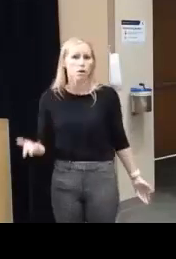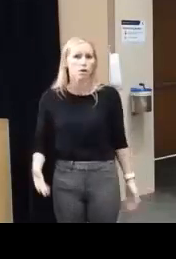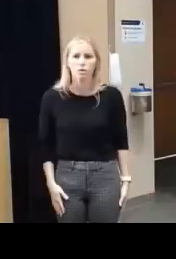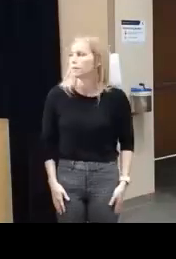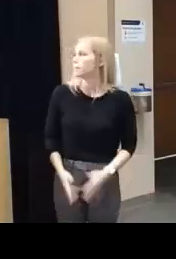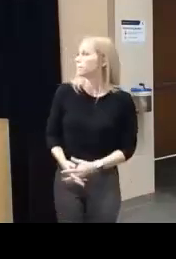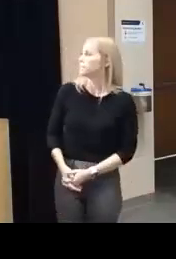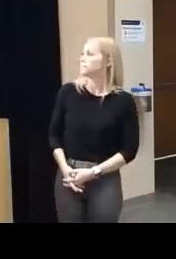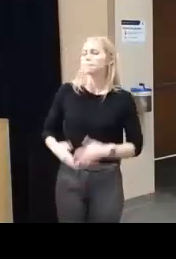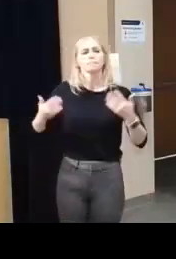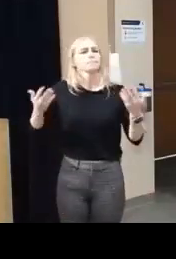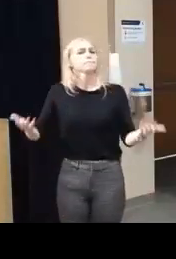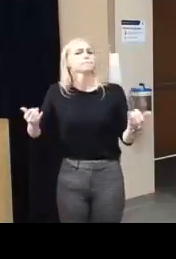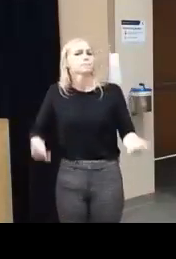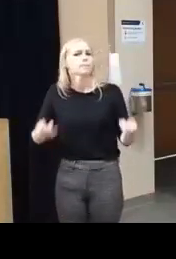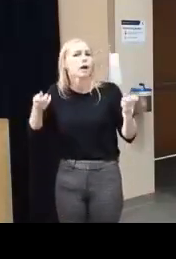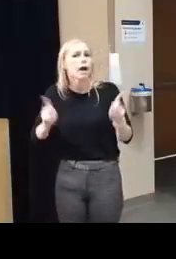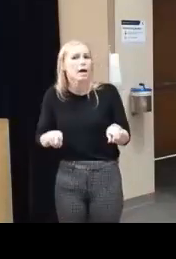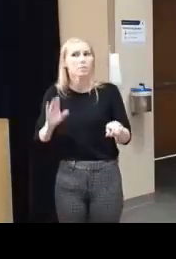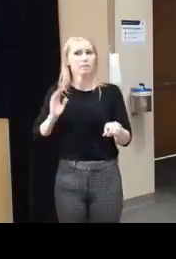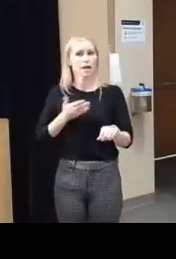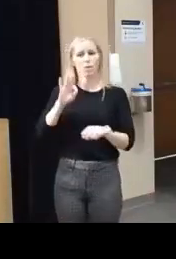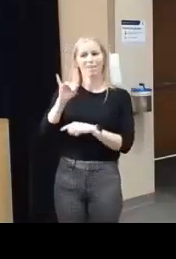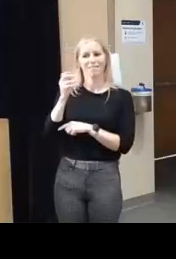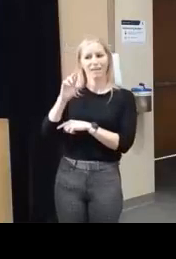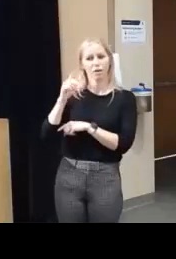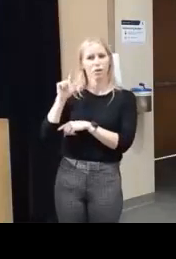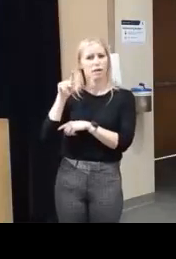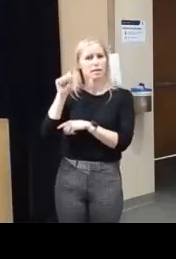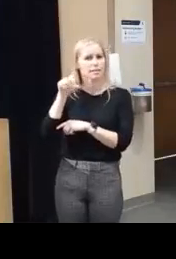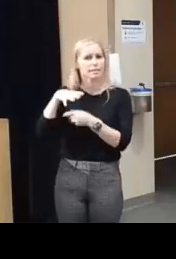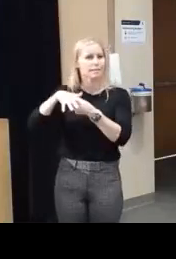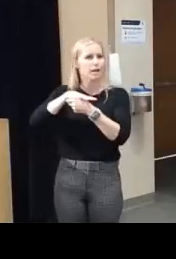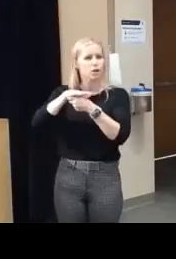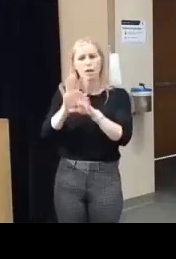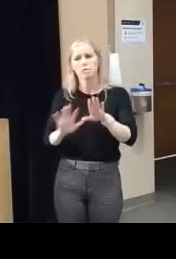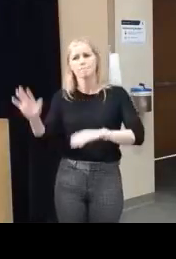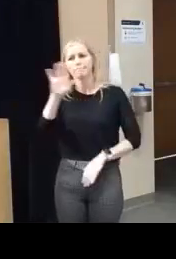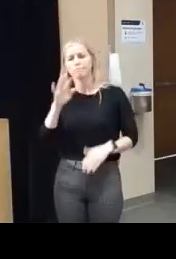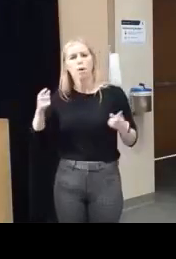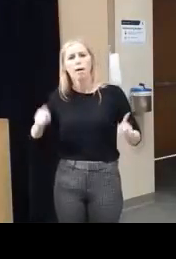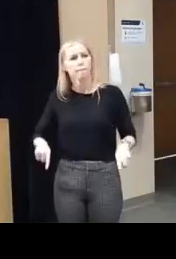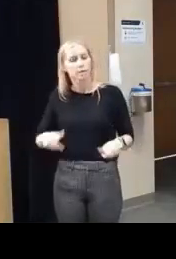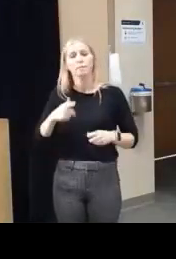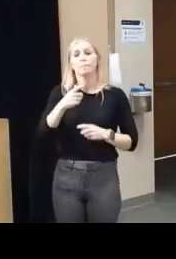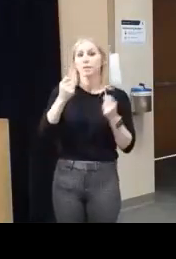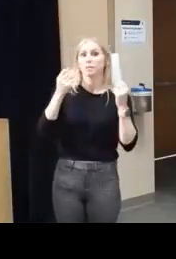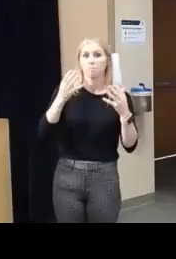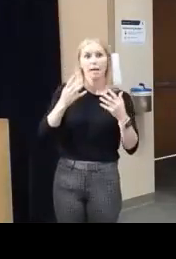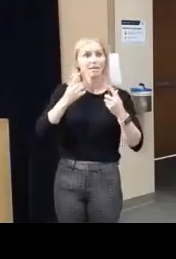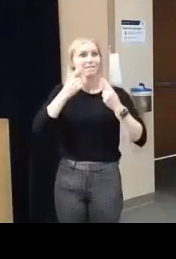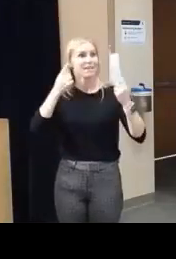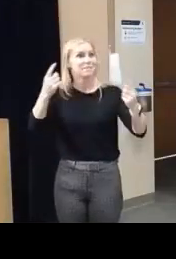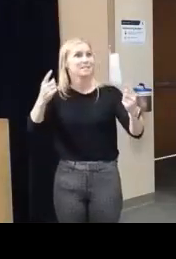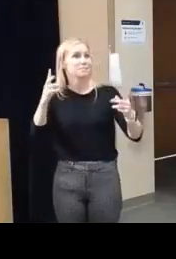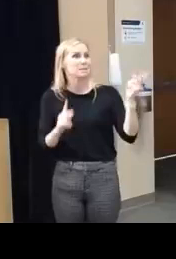So what happened in our specific Finger Lakes area? Well, there were a lot of well-known